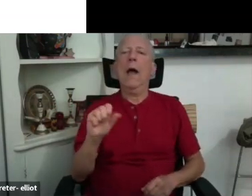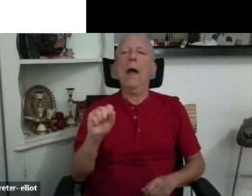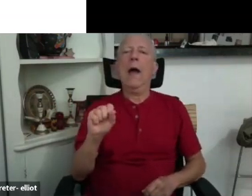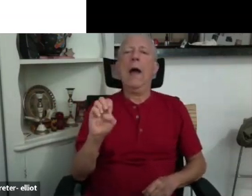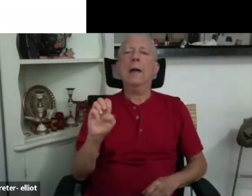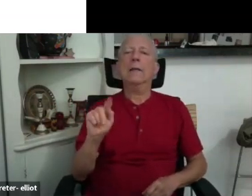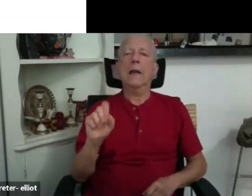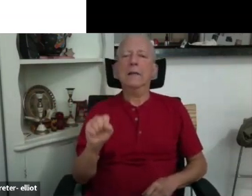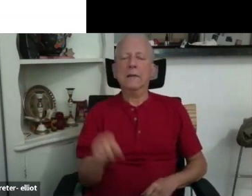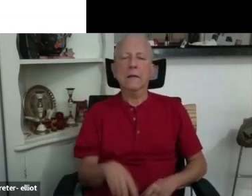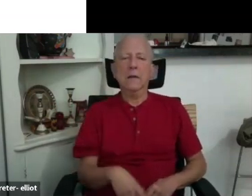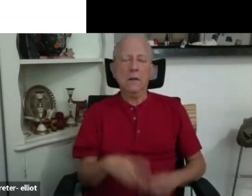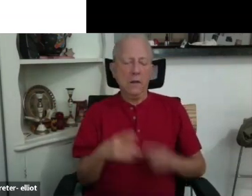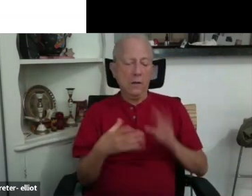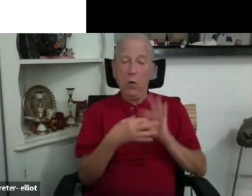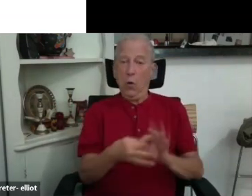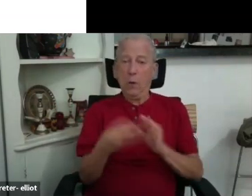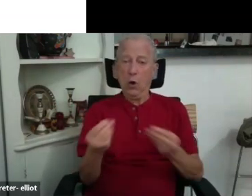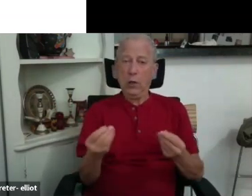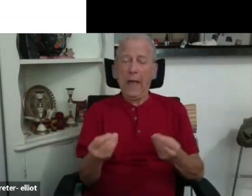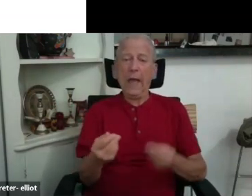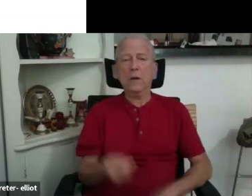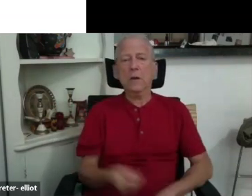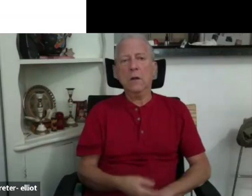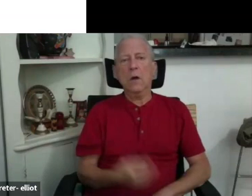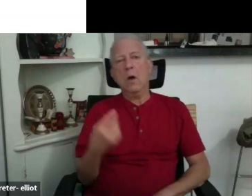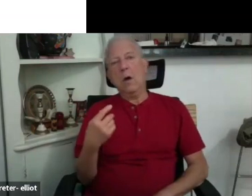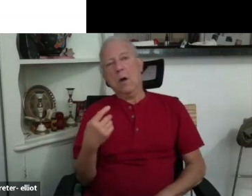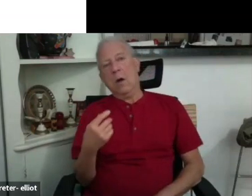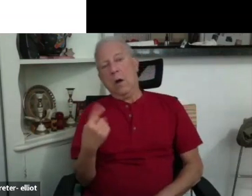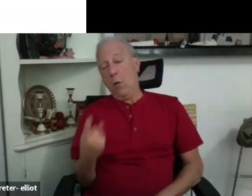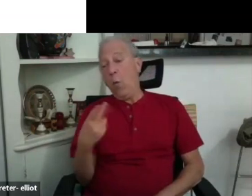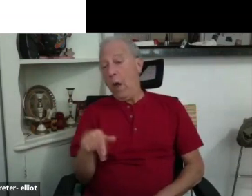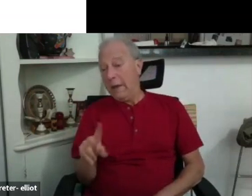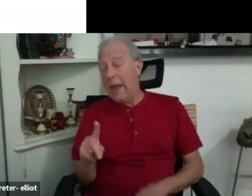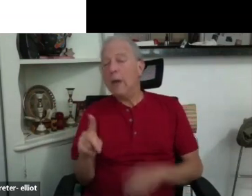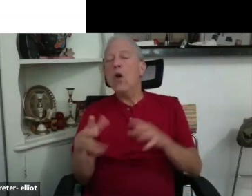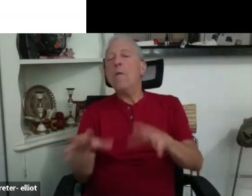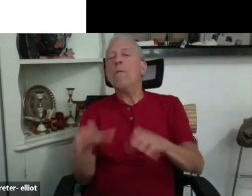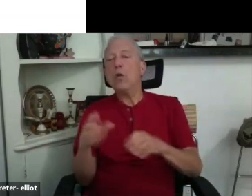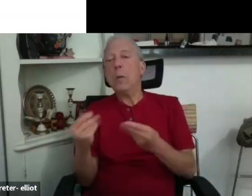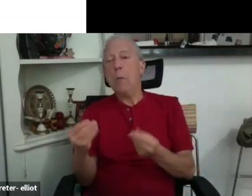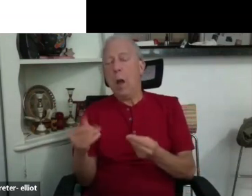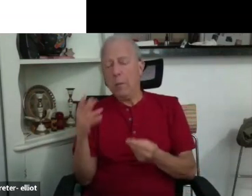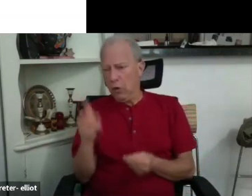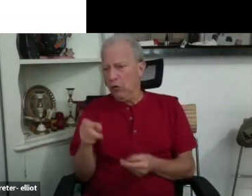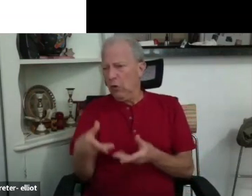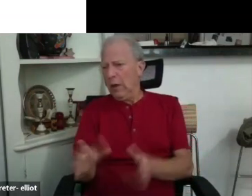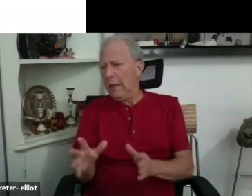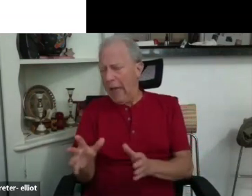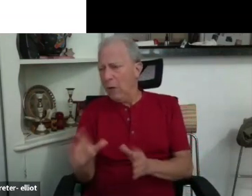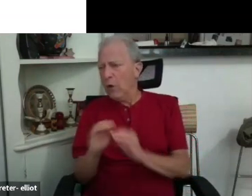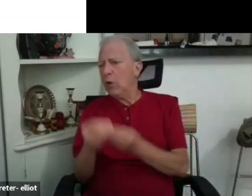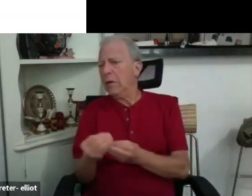So with regard to lands, on the one hand, frozen property should allow organizations to continue to access and